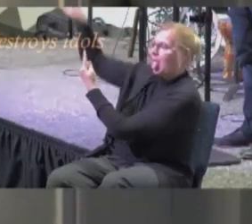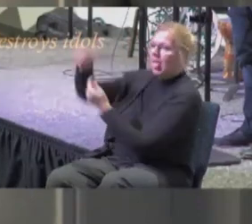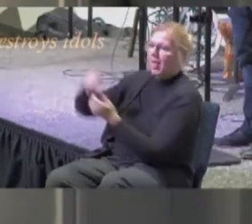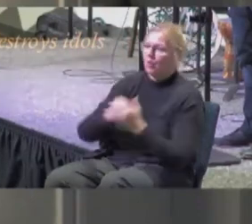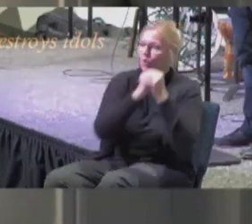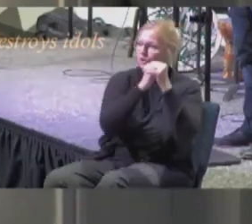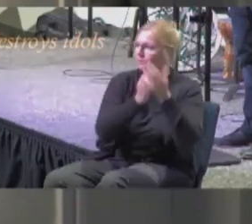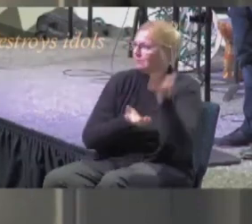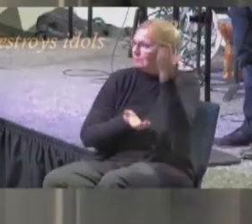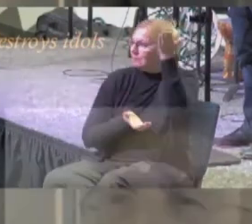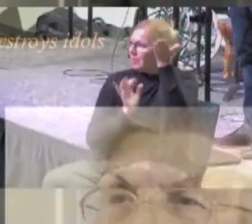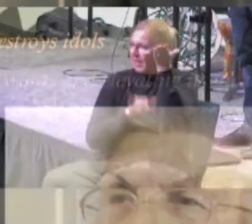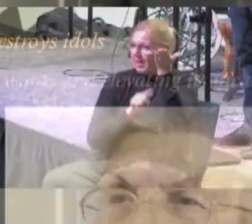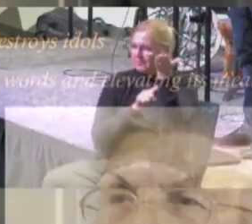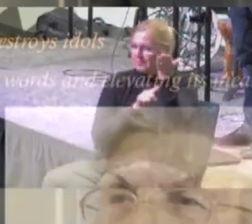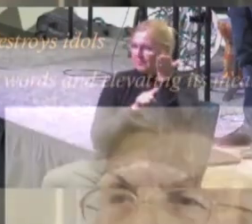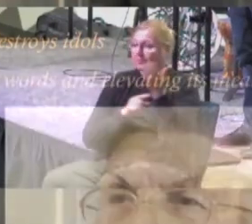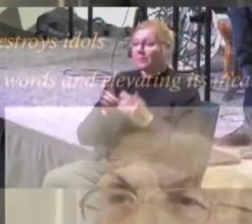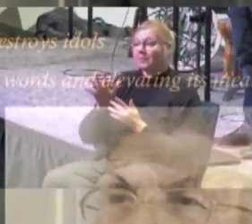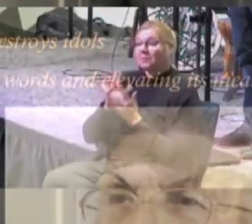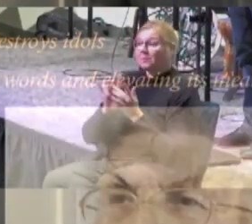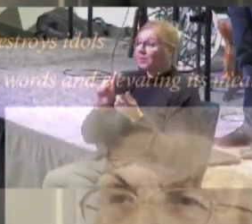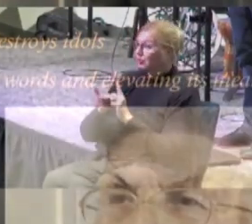Biblical languages have also become idols.